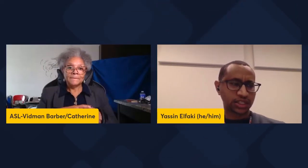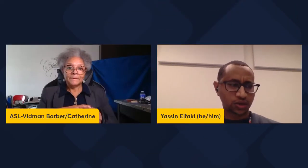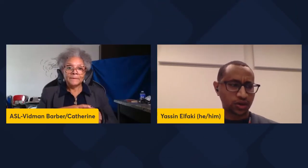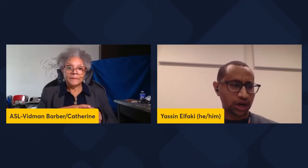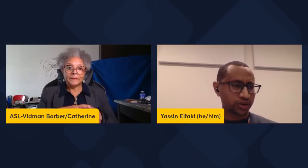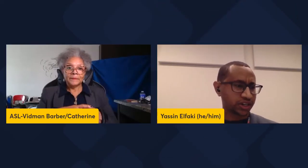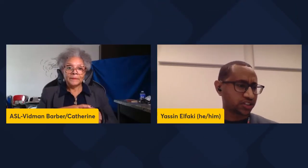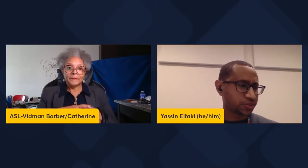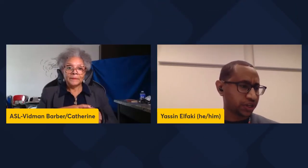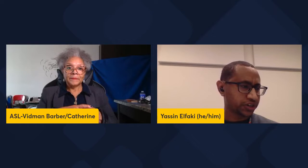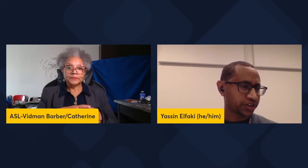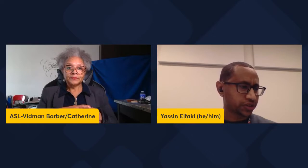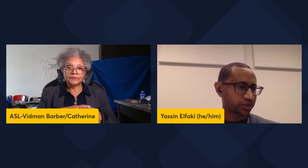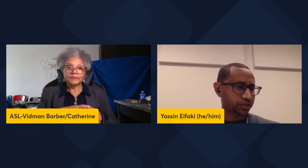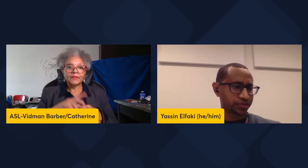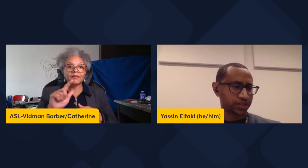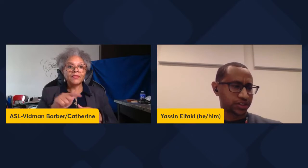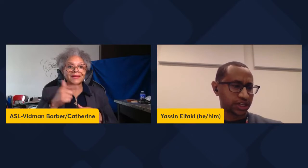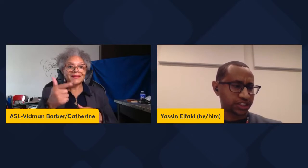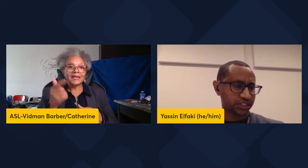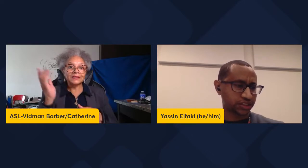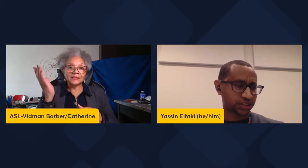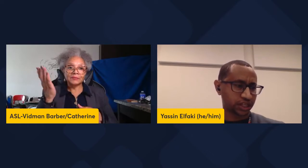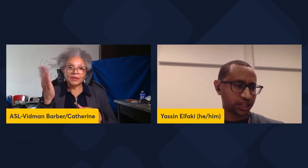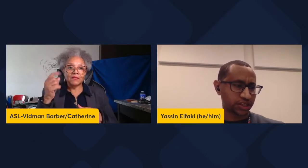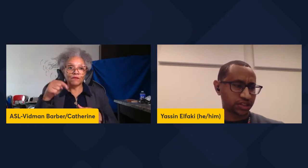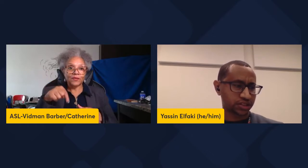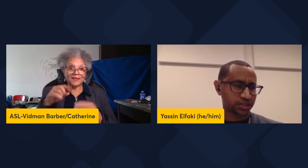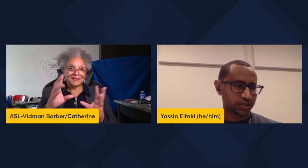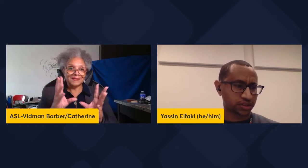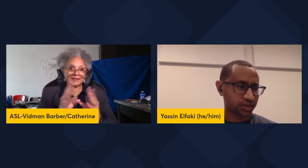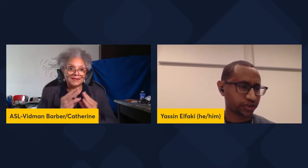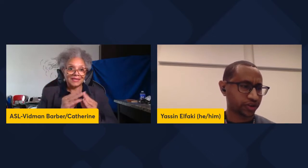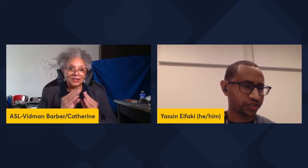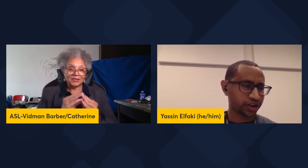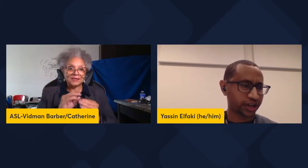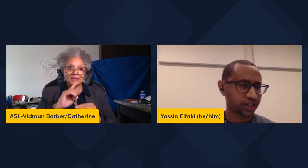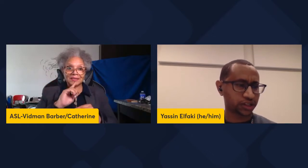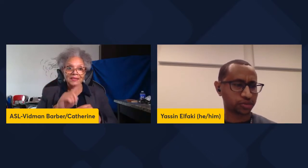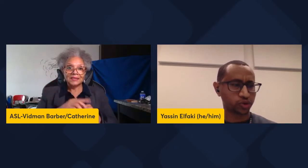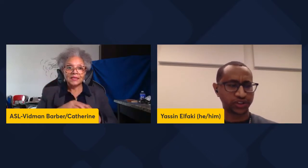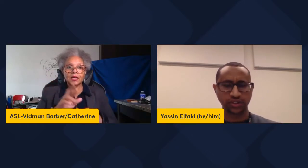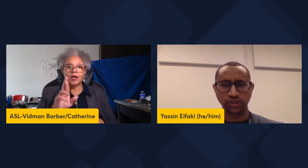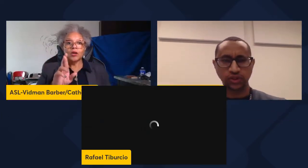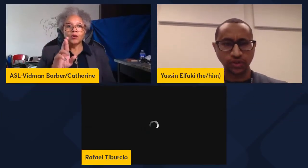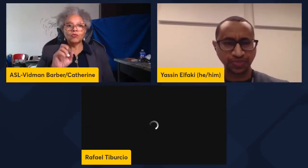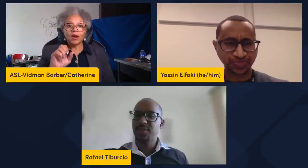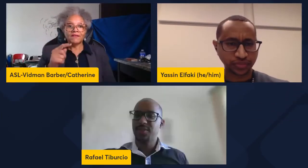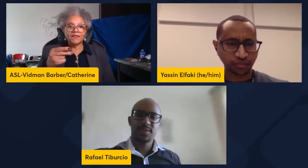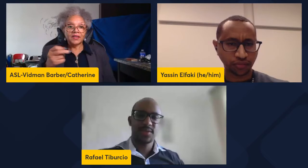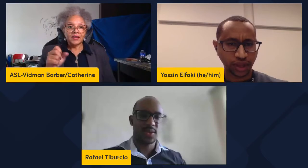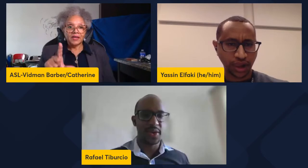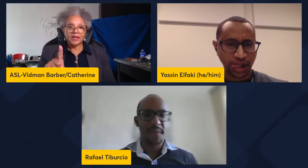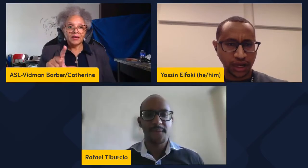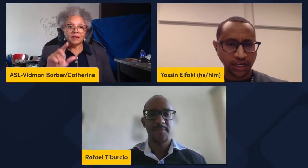so our next speaker of this session is Rafael Tiburicio